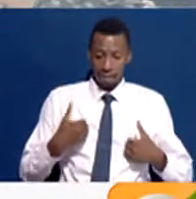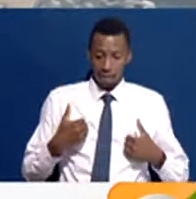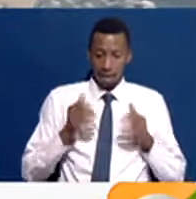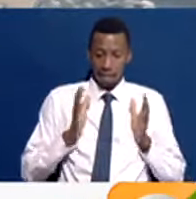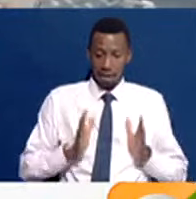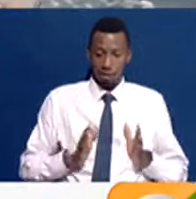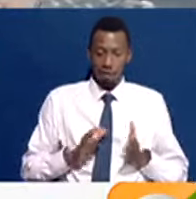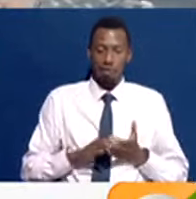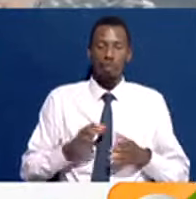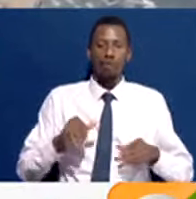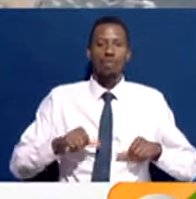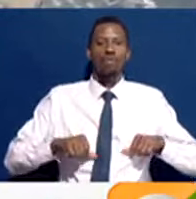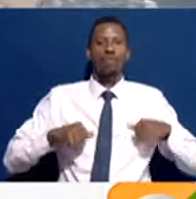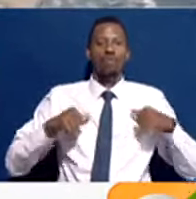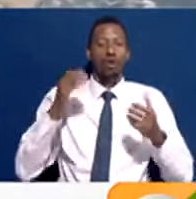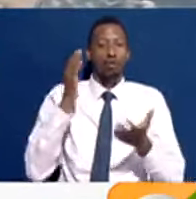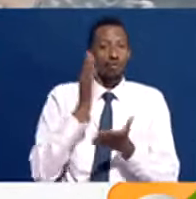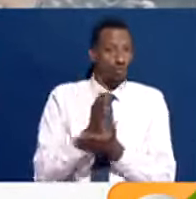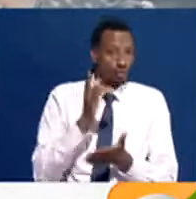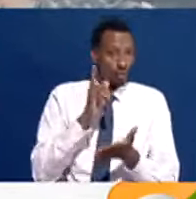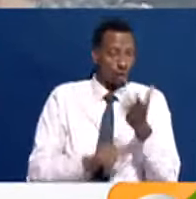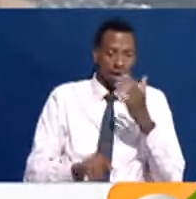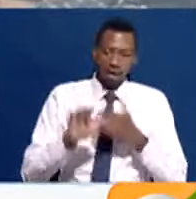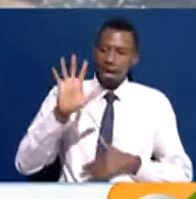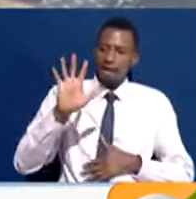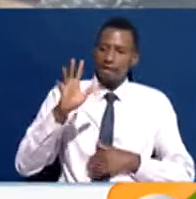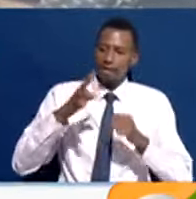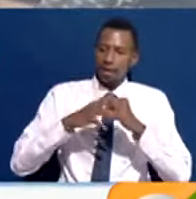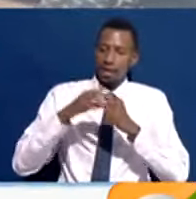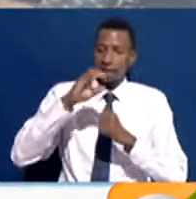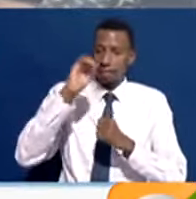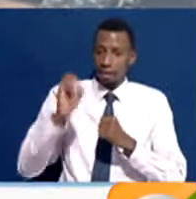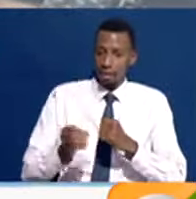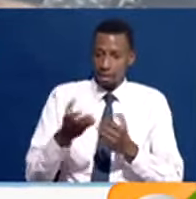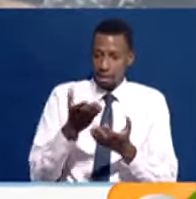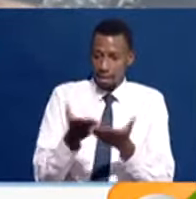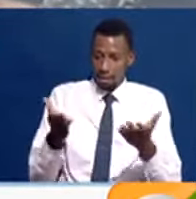most proud of the fact that 59% of that money has gone to women.